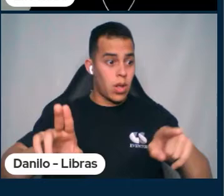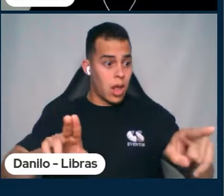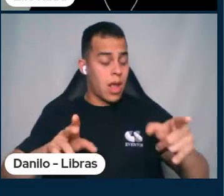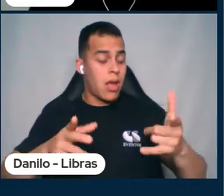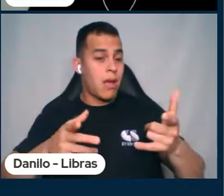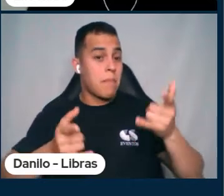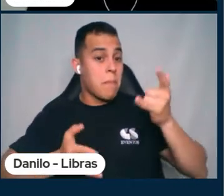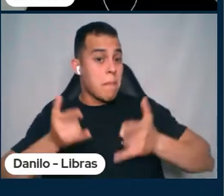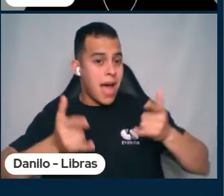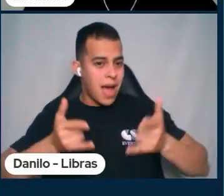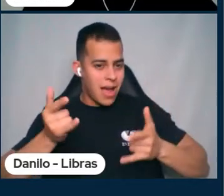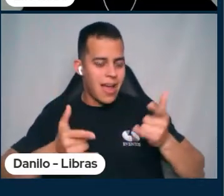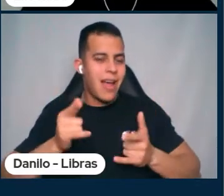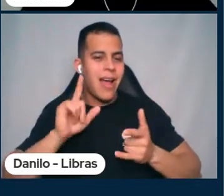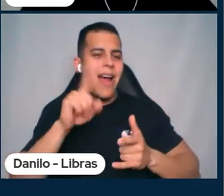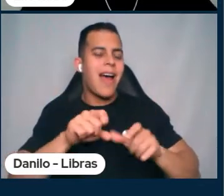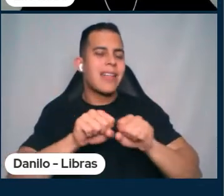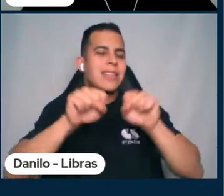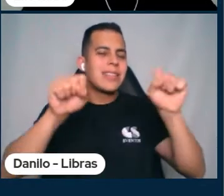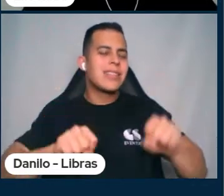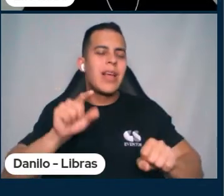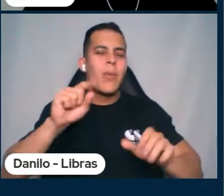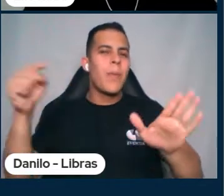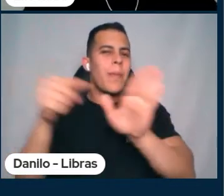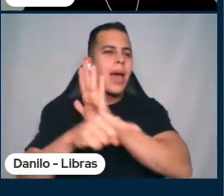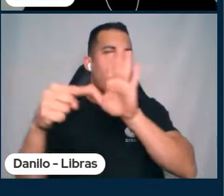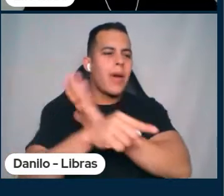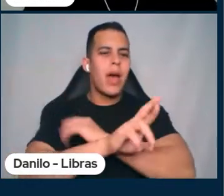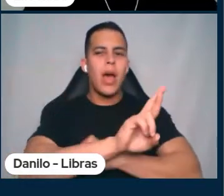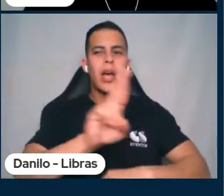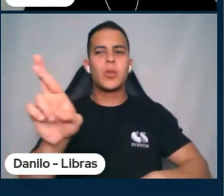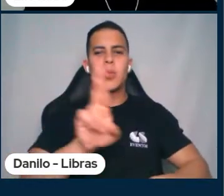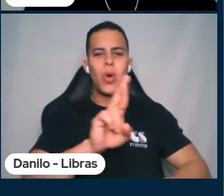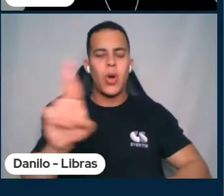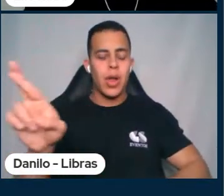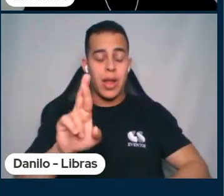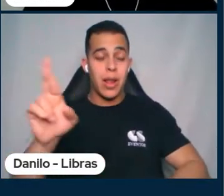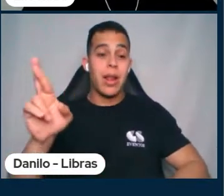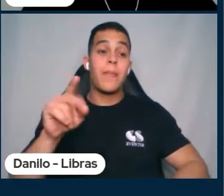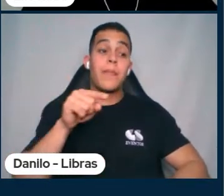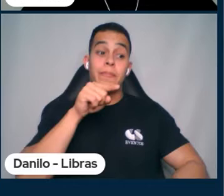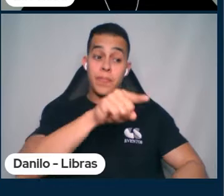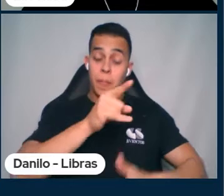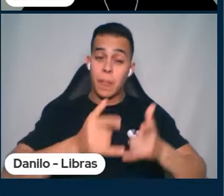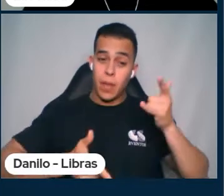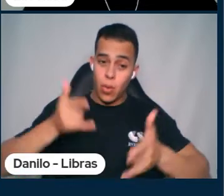human expert will do. So this is what